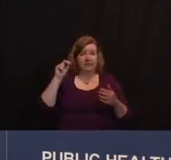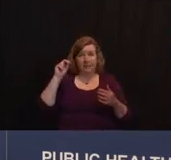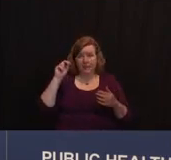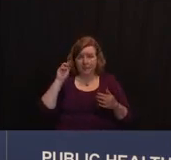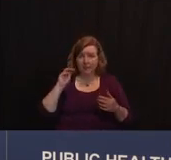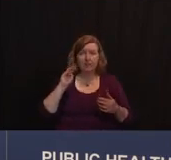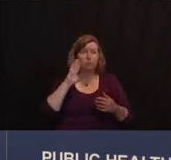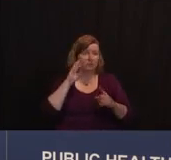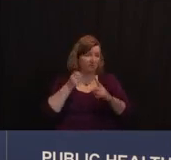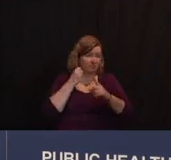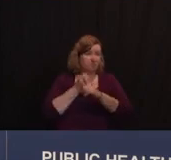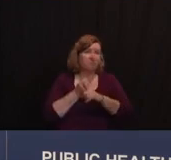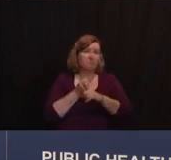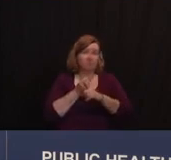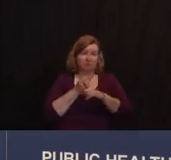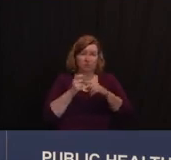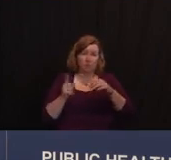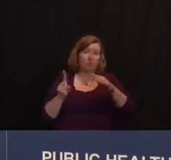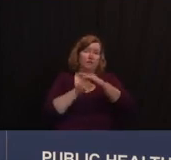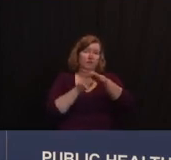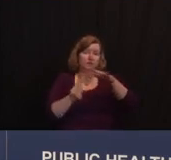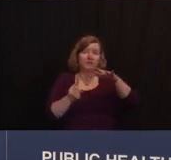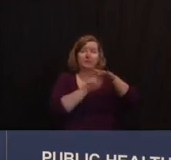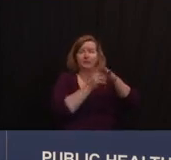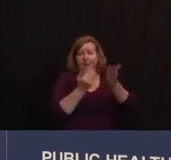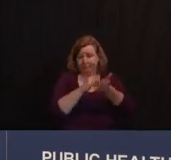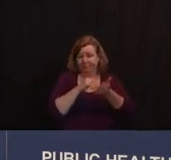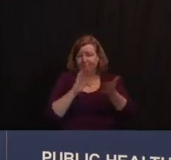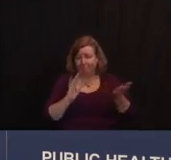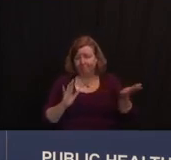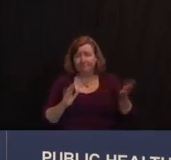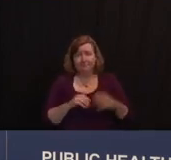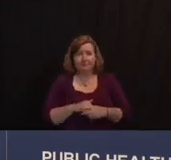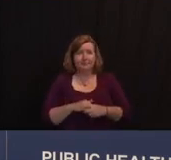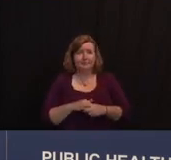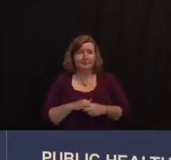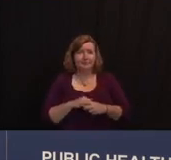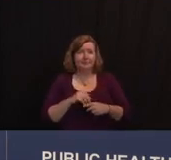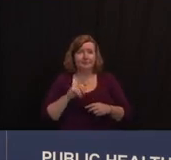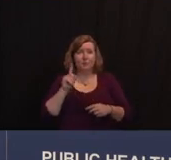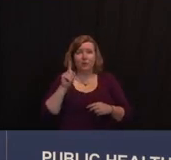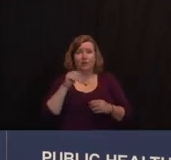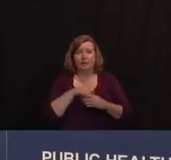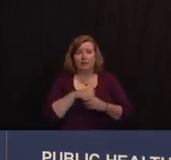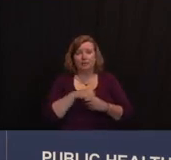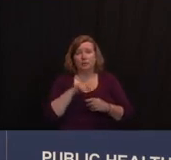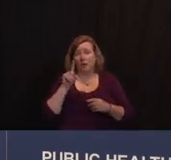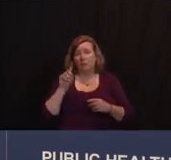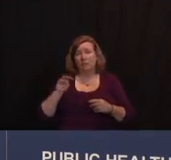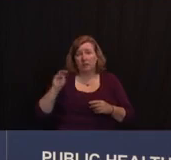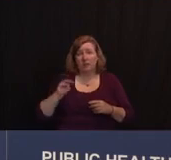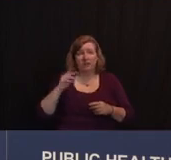the commissioner said that the data, or maybe the governor said, was about 1 in a million for these 6 women